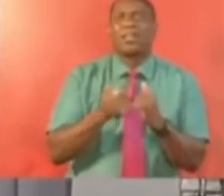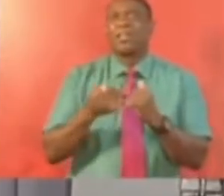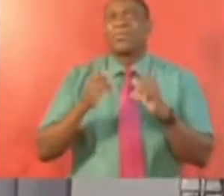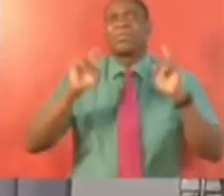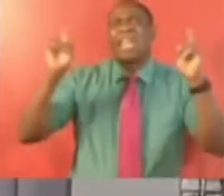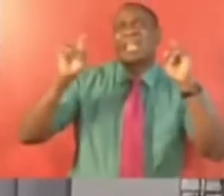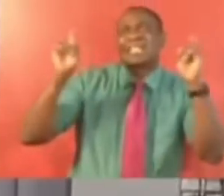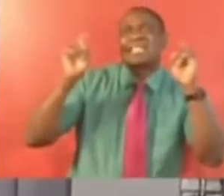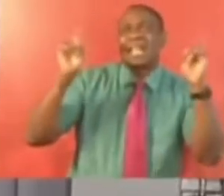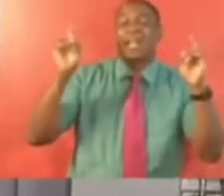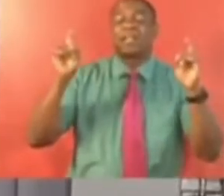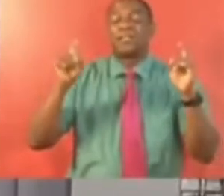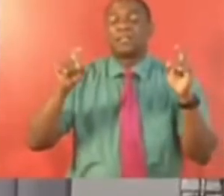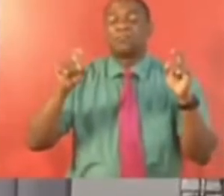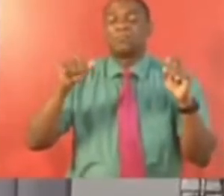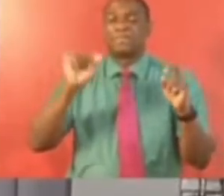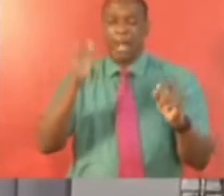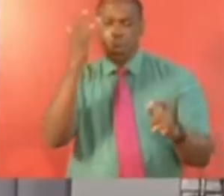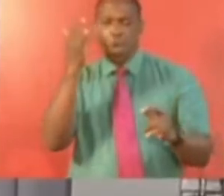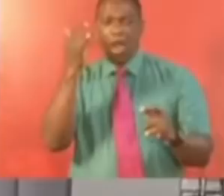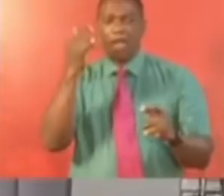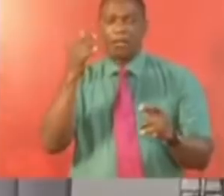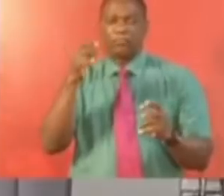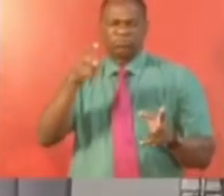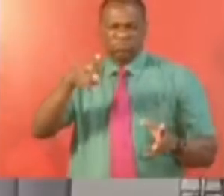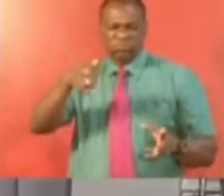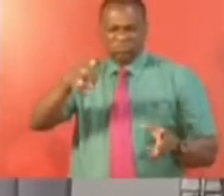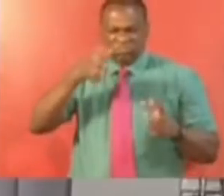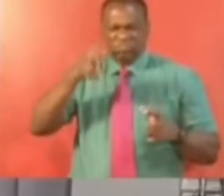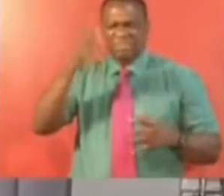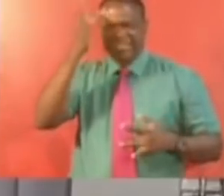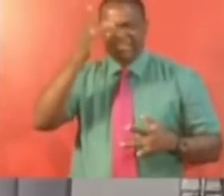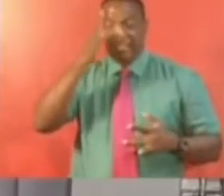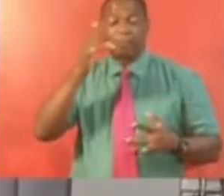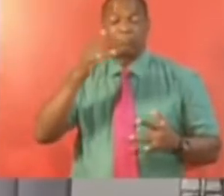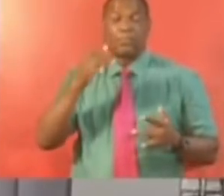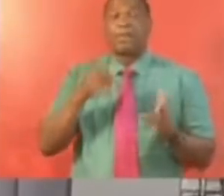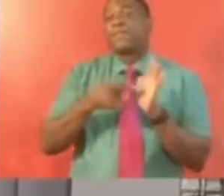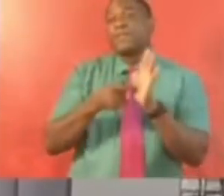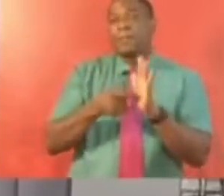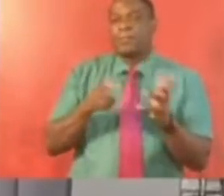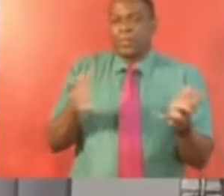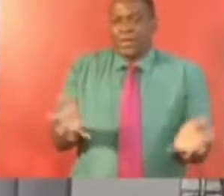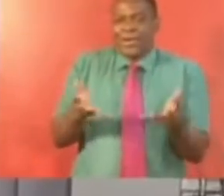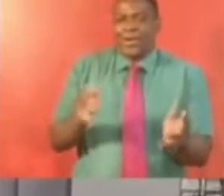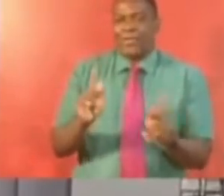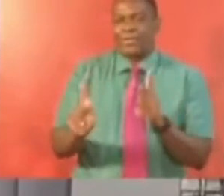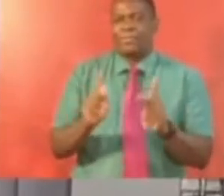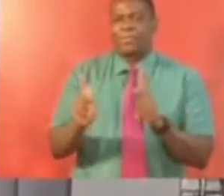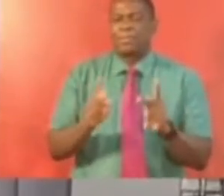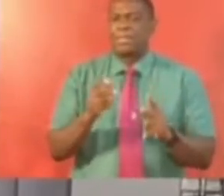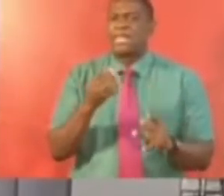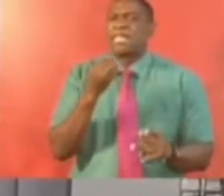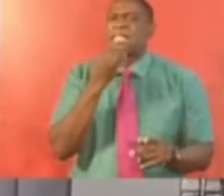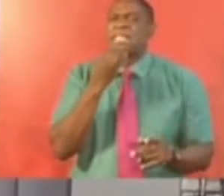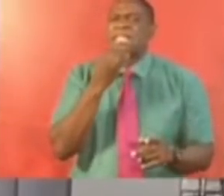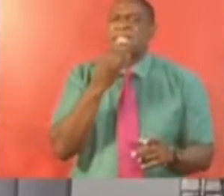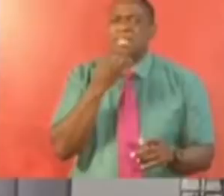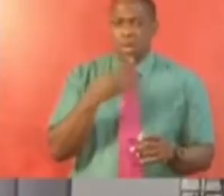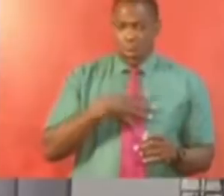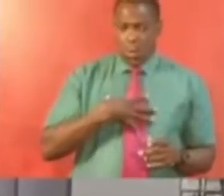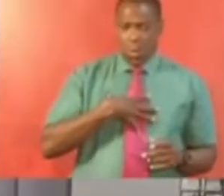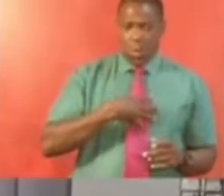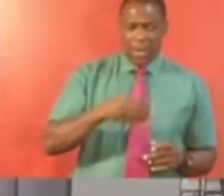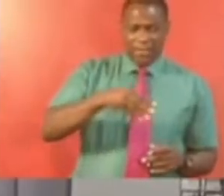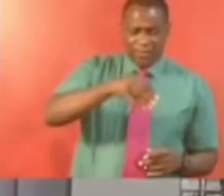urging people to switch their eating habits from white flour to whole wheat flour. We are encouraging people to exercise, drink